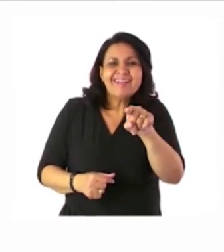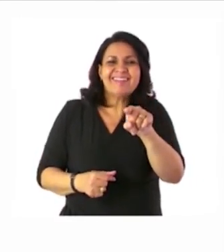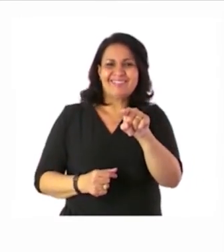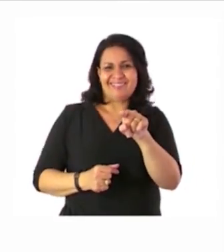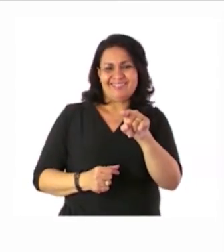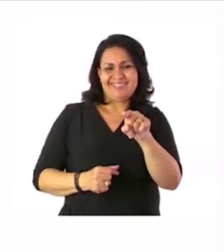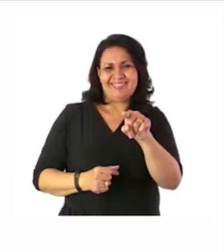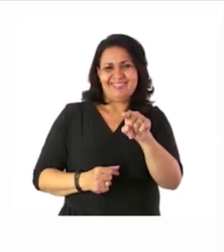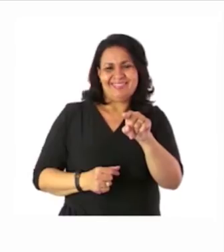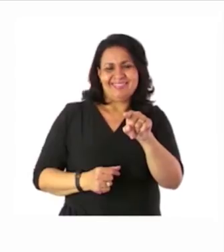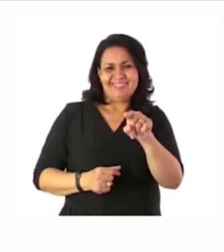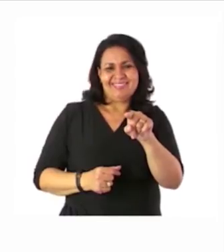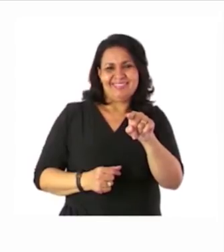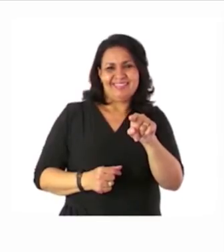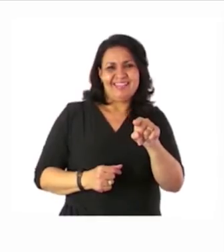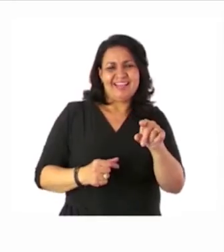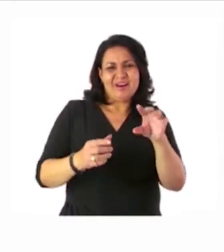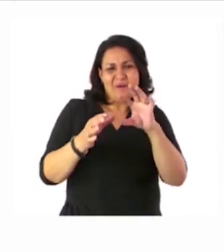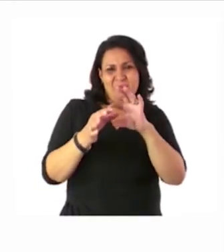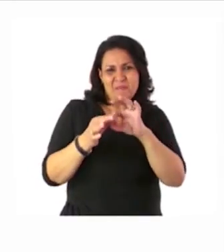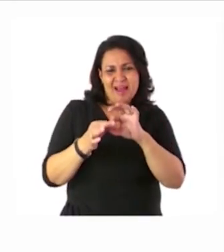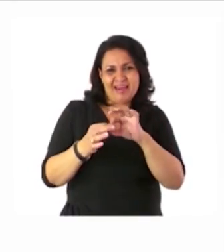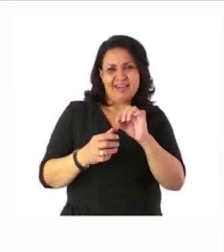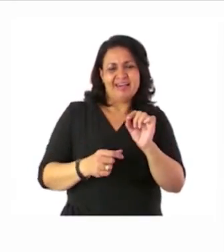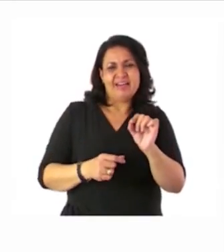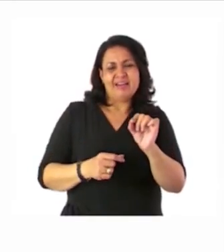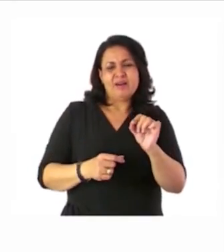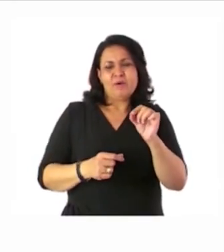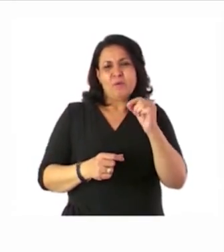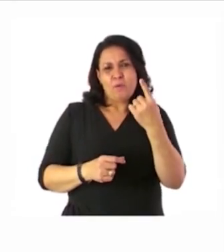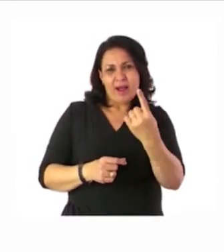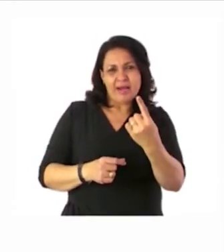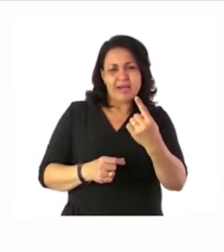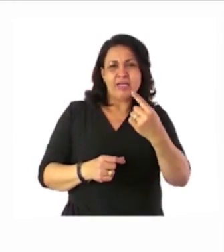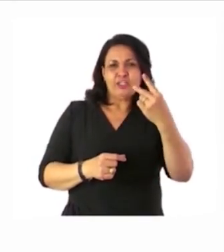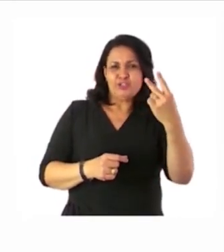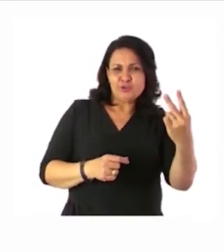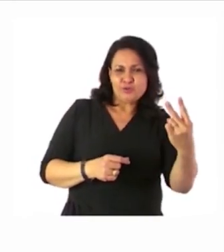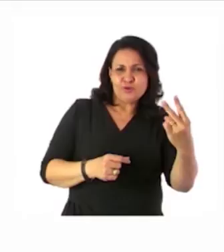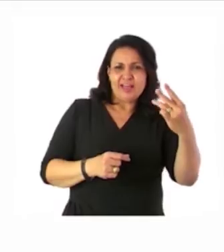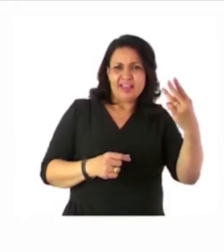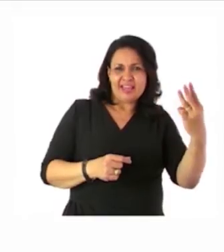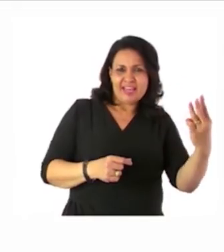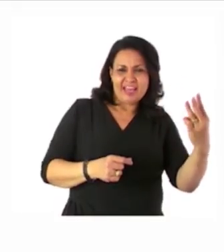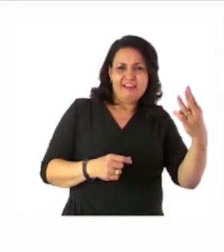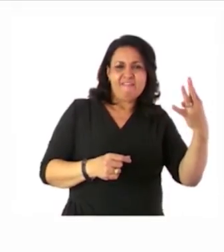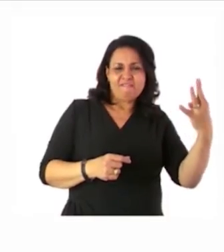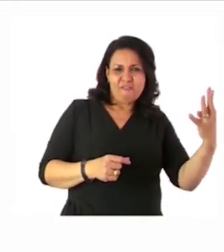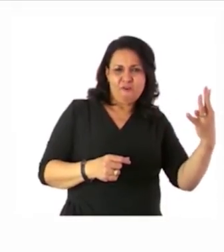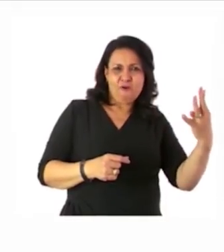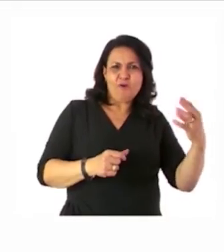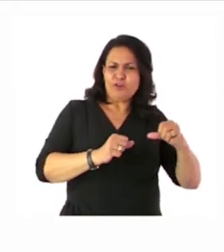and then you join the dots until you get to the last number i hope you will get